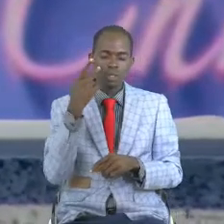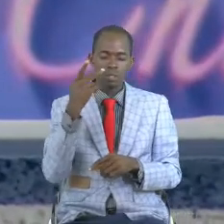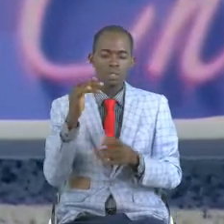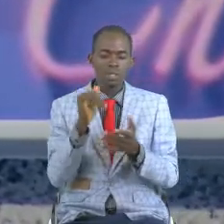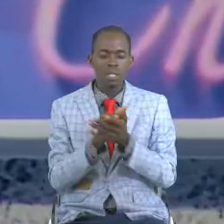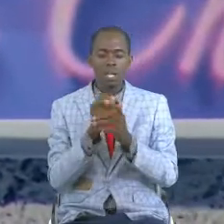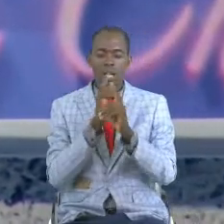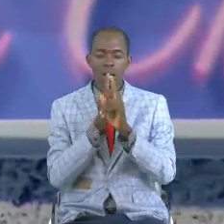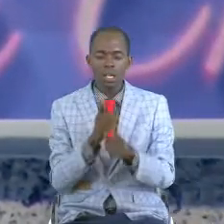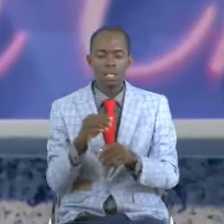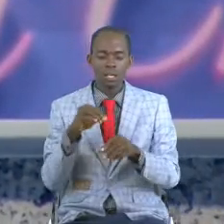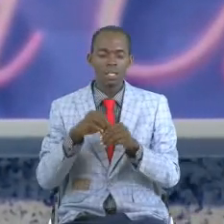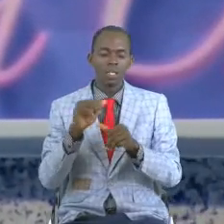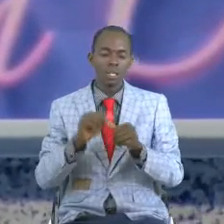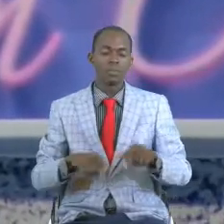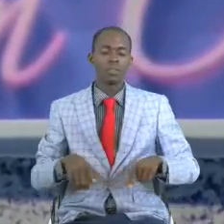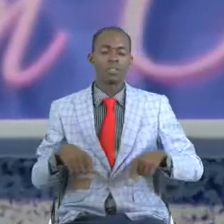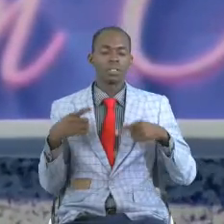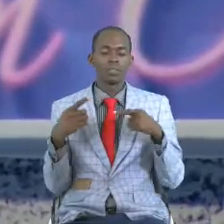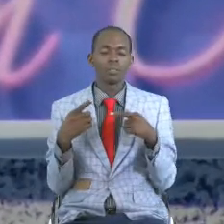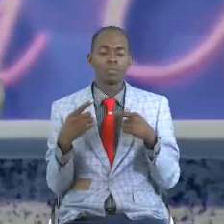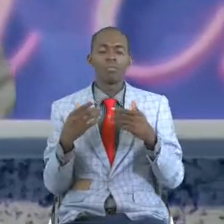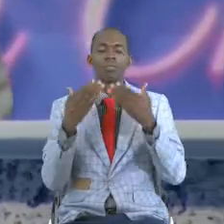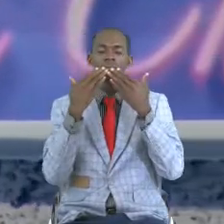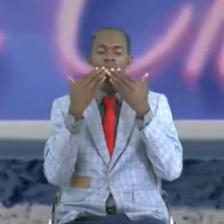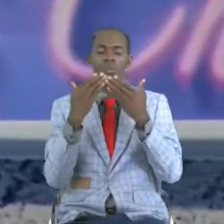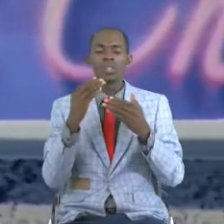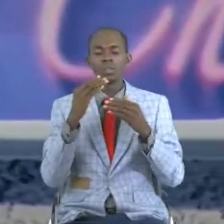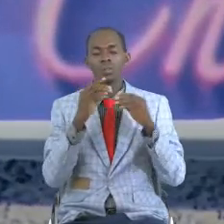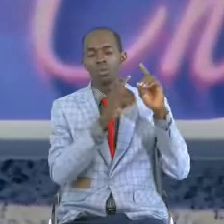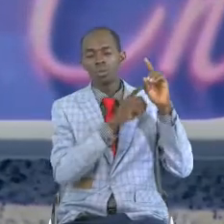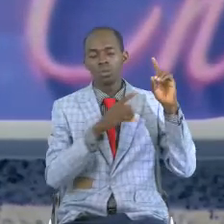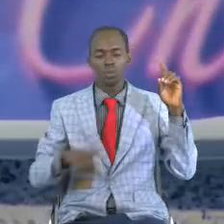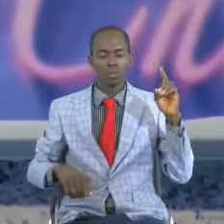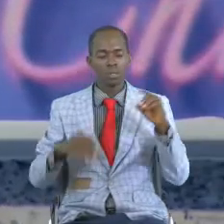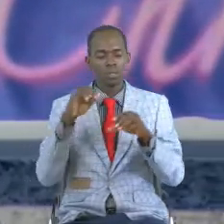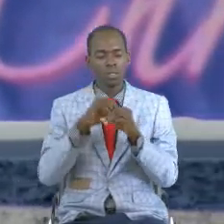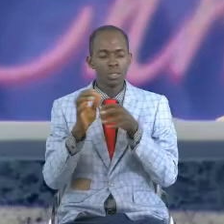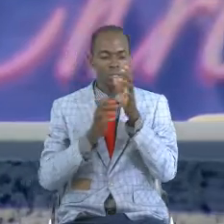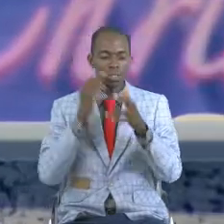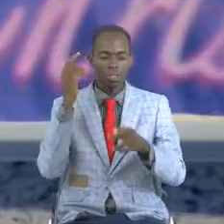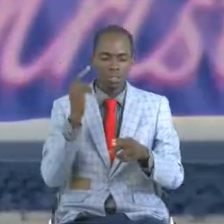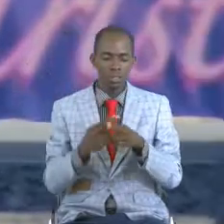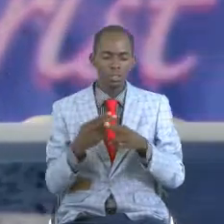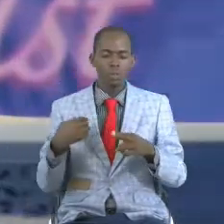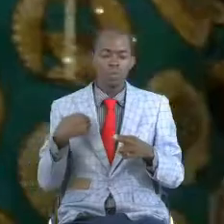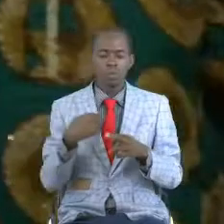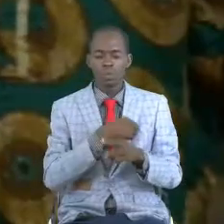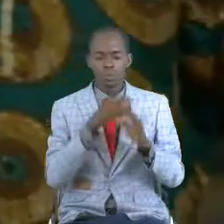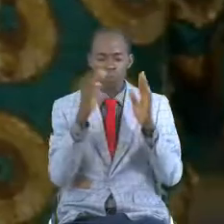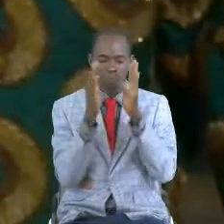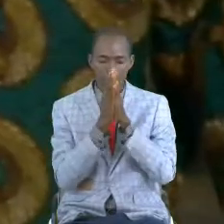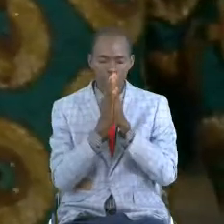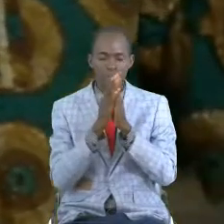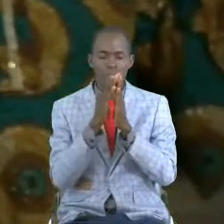in every life. Thank you, Lord. In Jesus' name we pray.